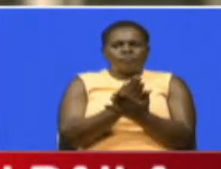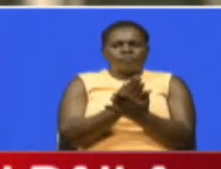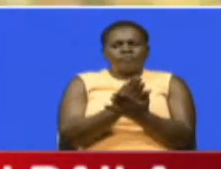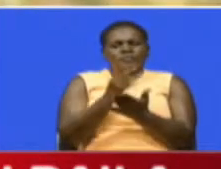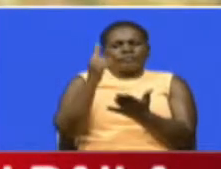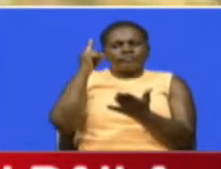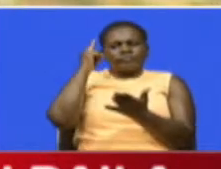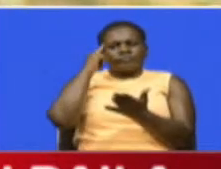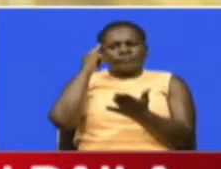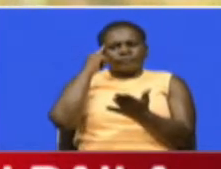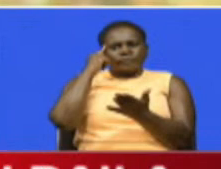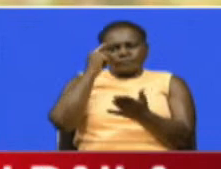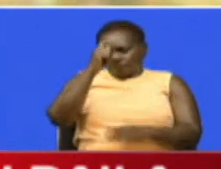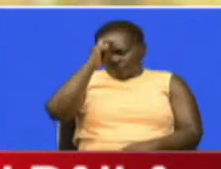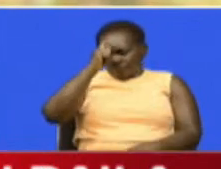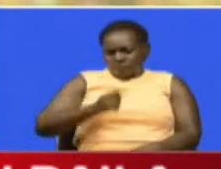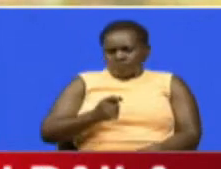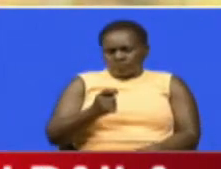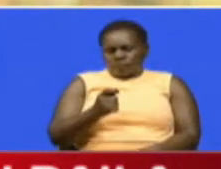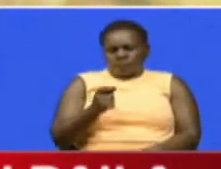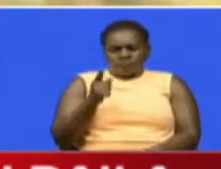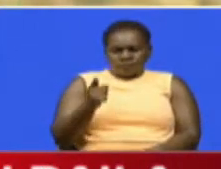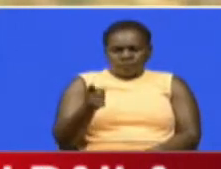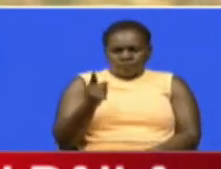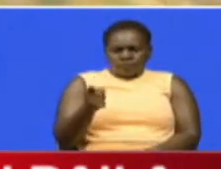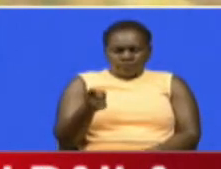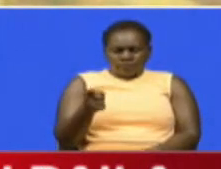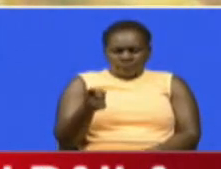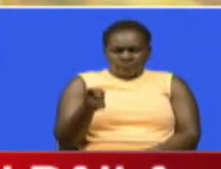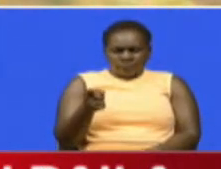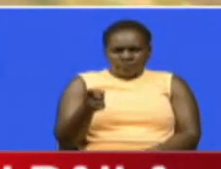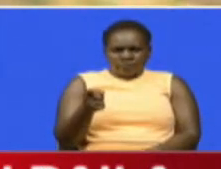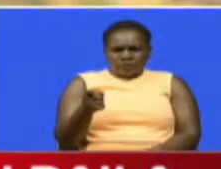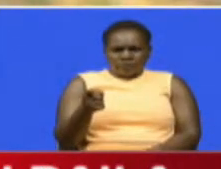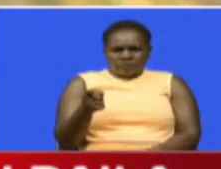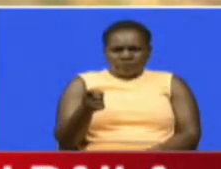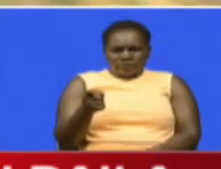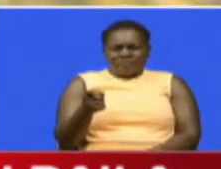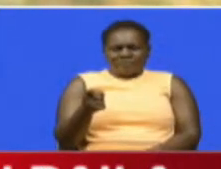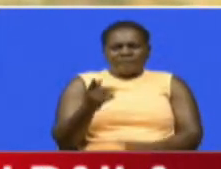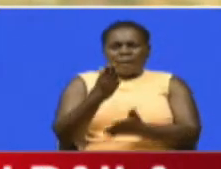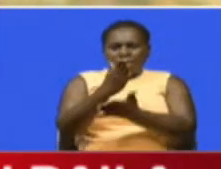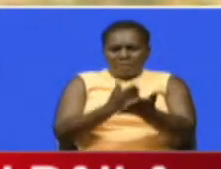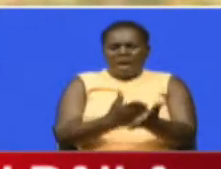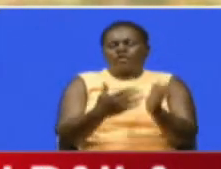I think that judiciary is actually an accomplice